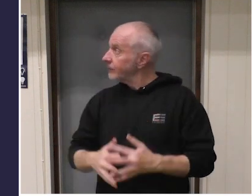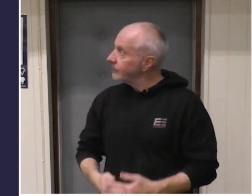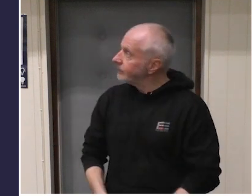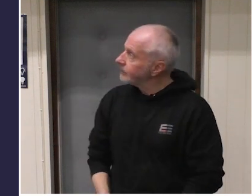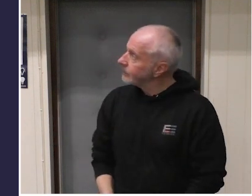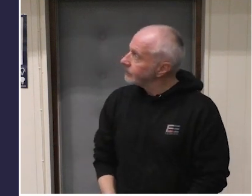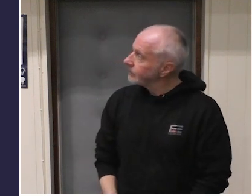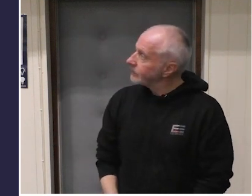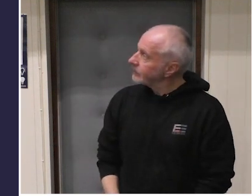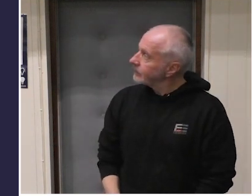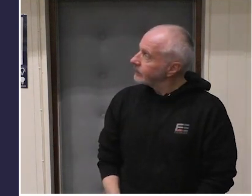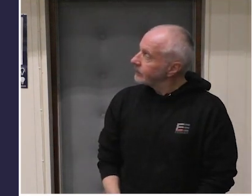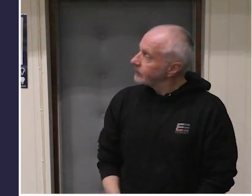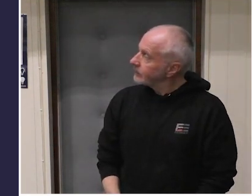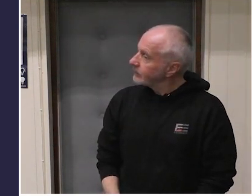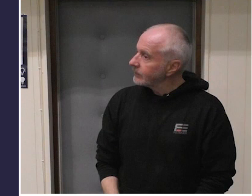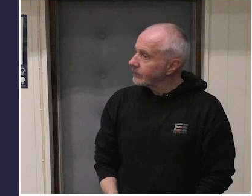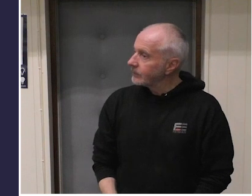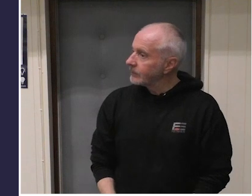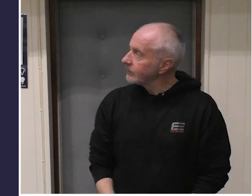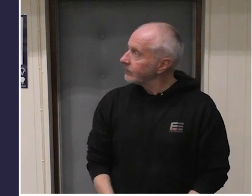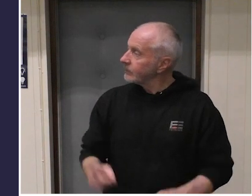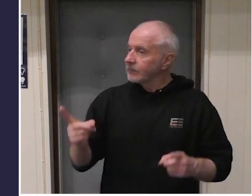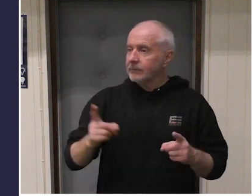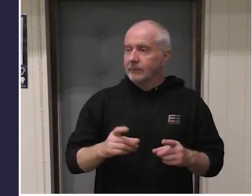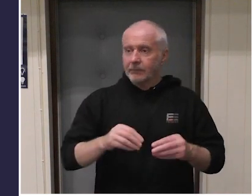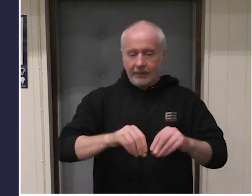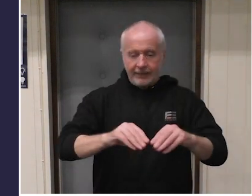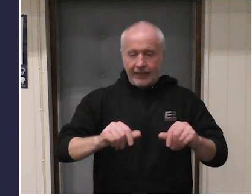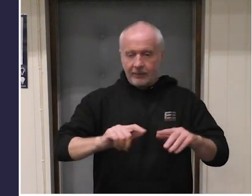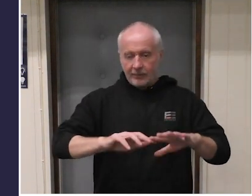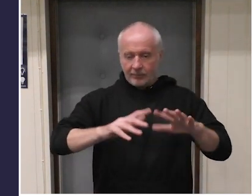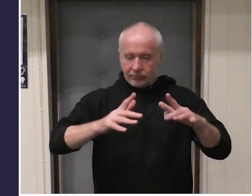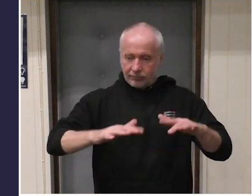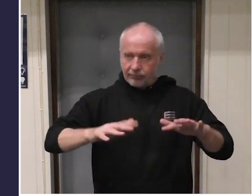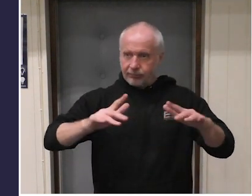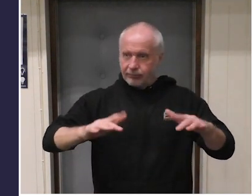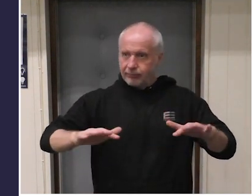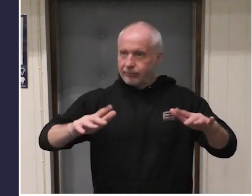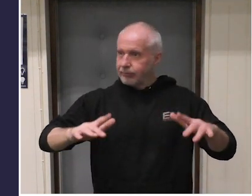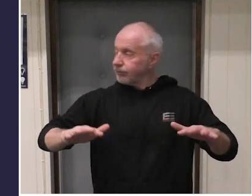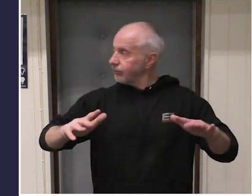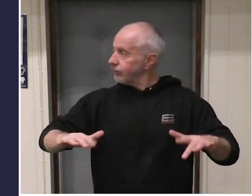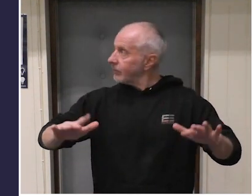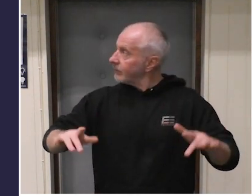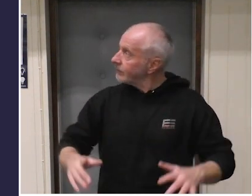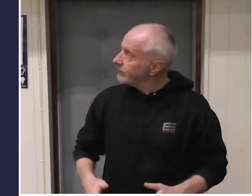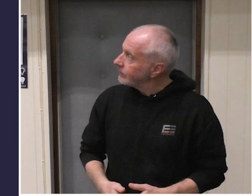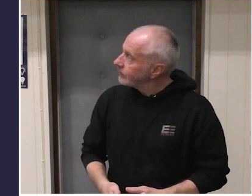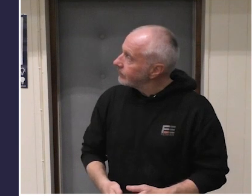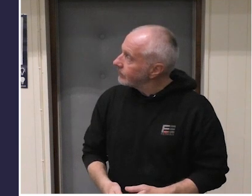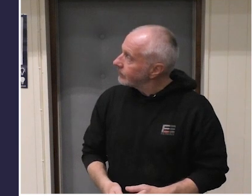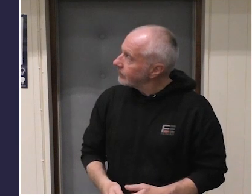Sand blowing across an undulating beach. Yeah, well, there's actually water